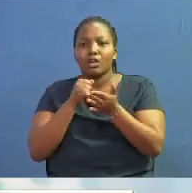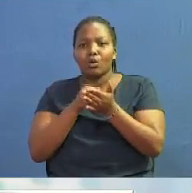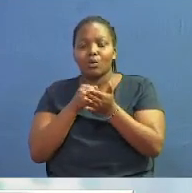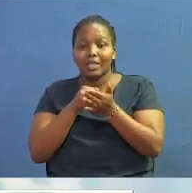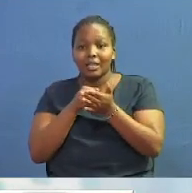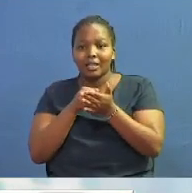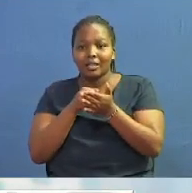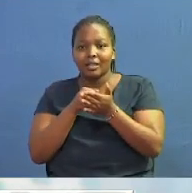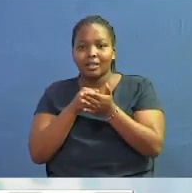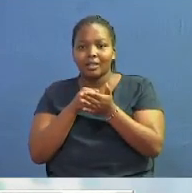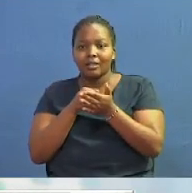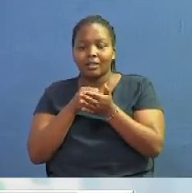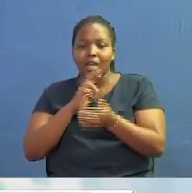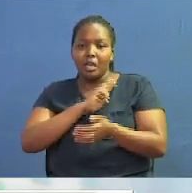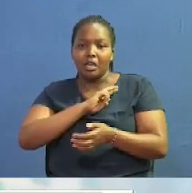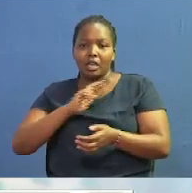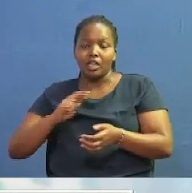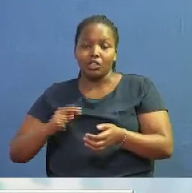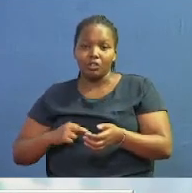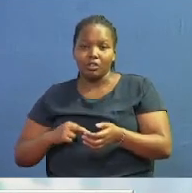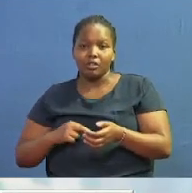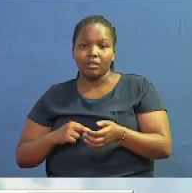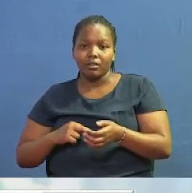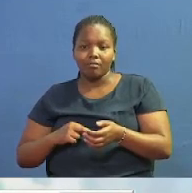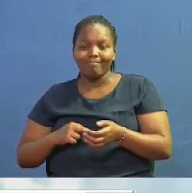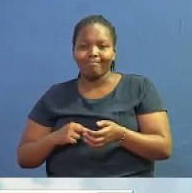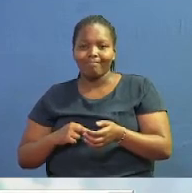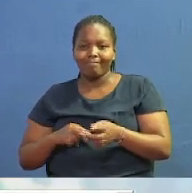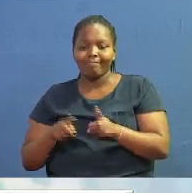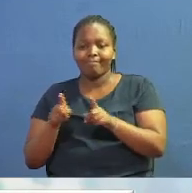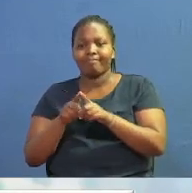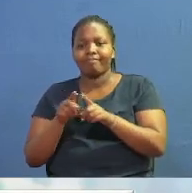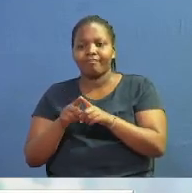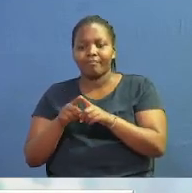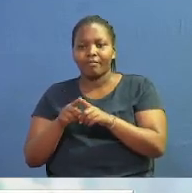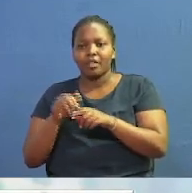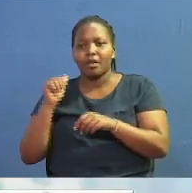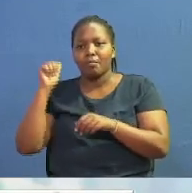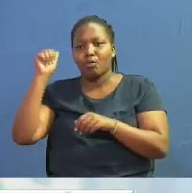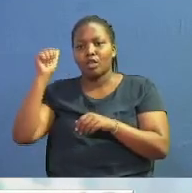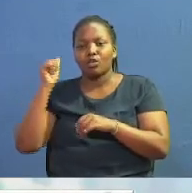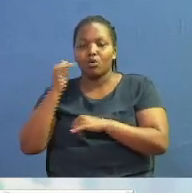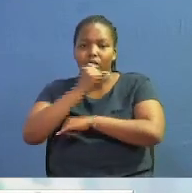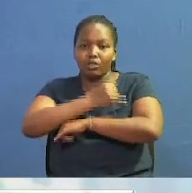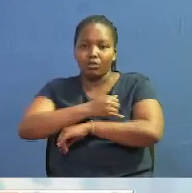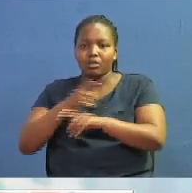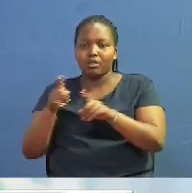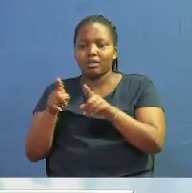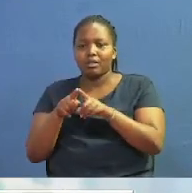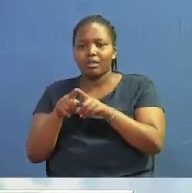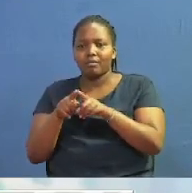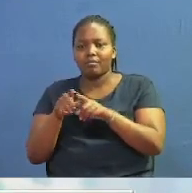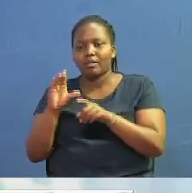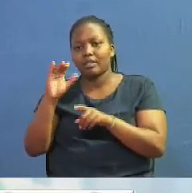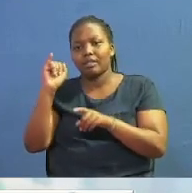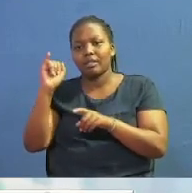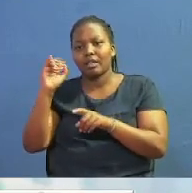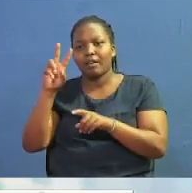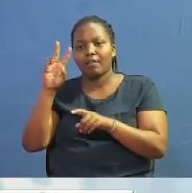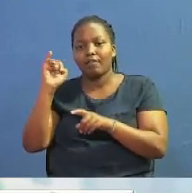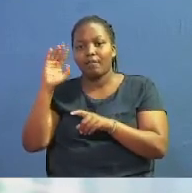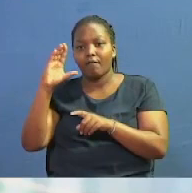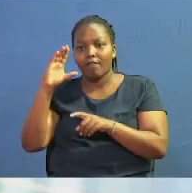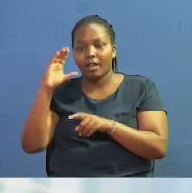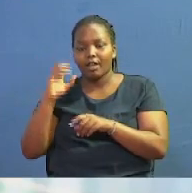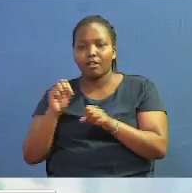religious organizations, educational institutions, political institutions, civic societies. We have a